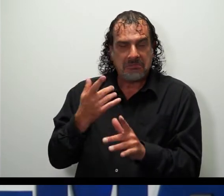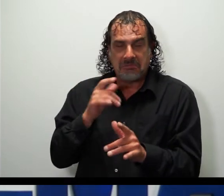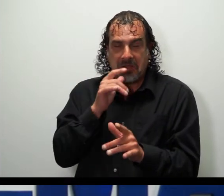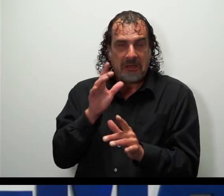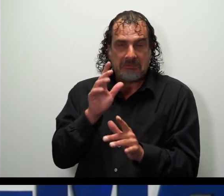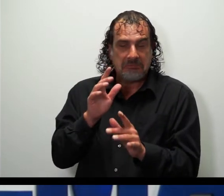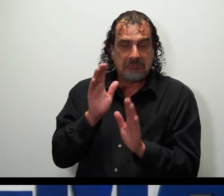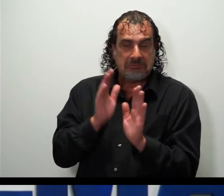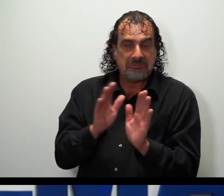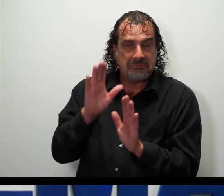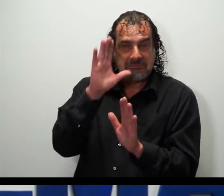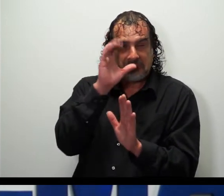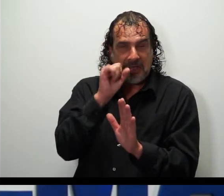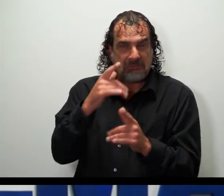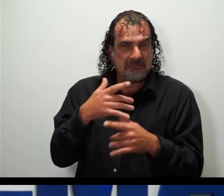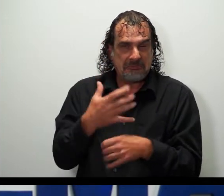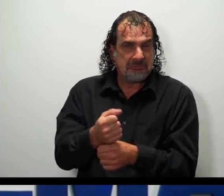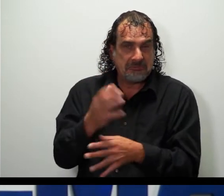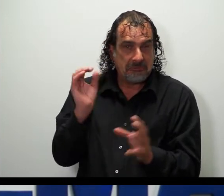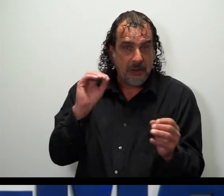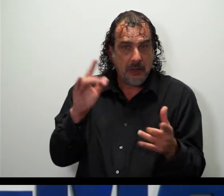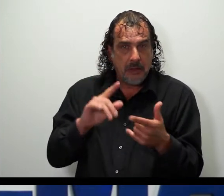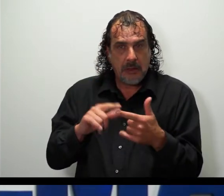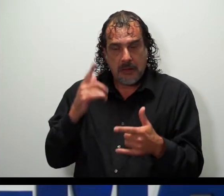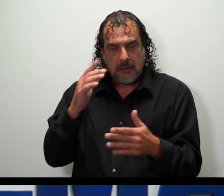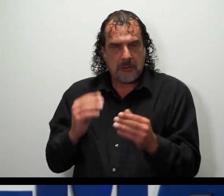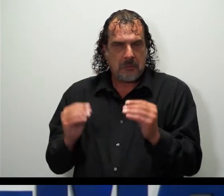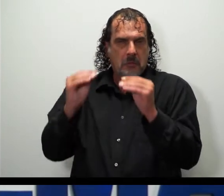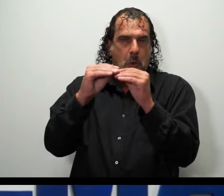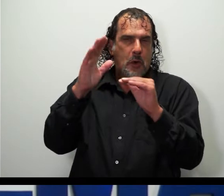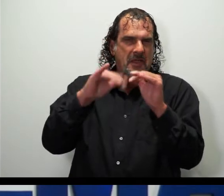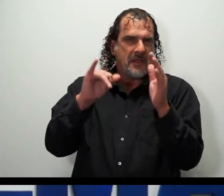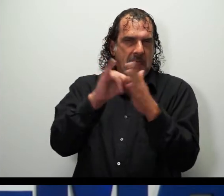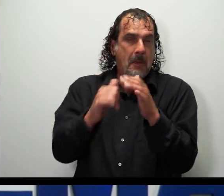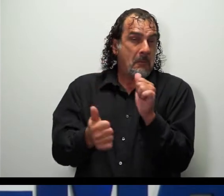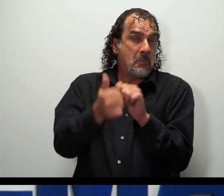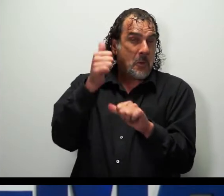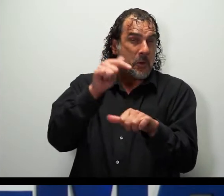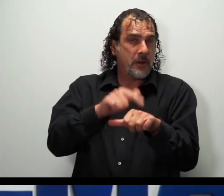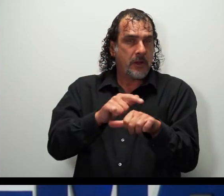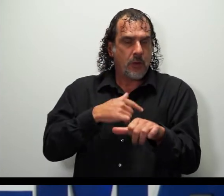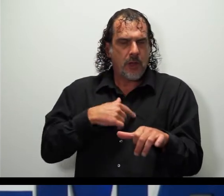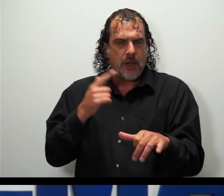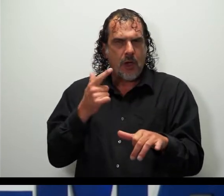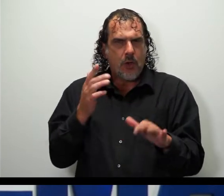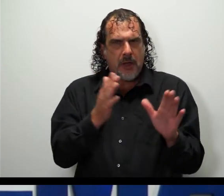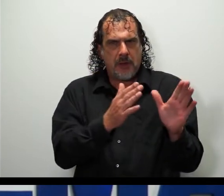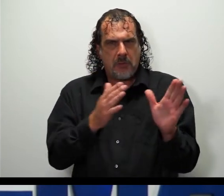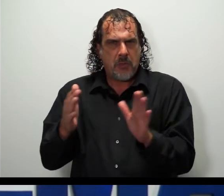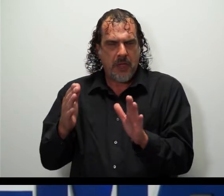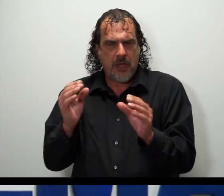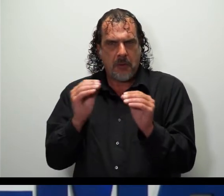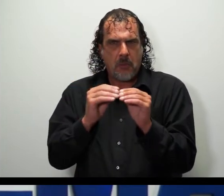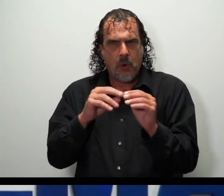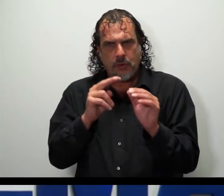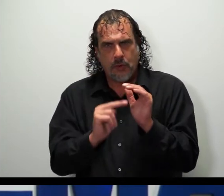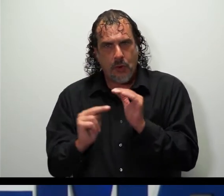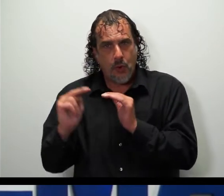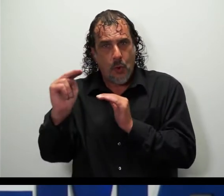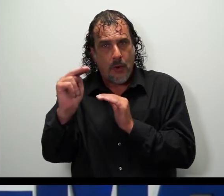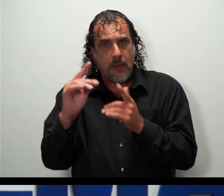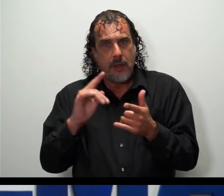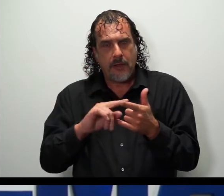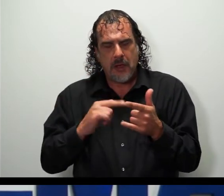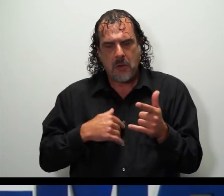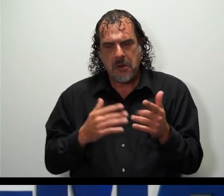in those because sometimes they can be higher than what they projected. So we're always planning a little bit more to the north of those numbers just to make sure